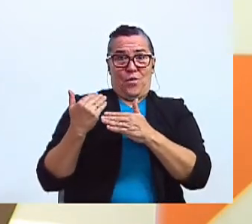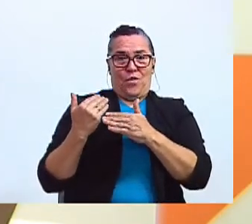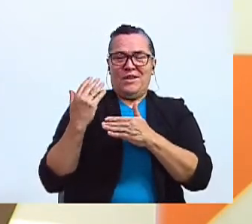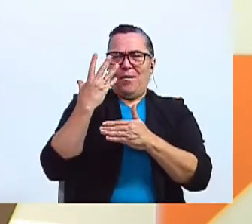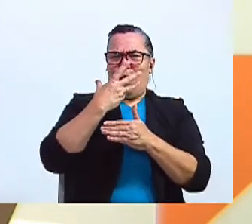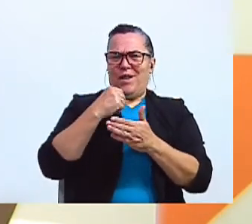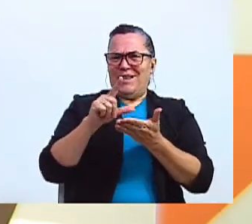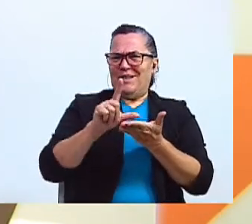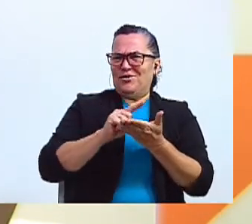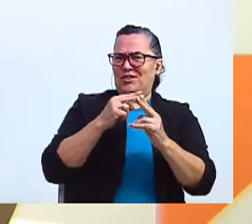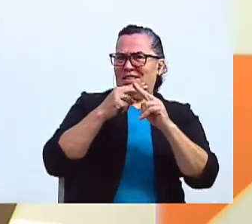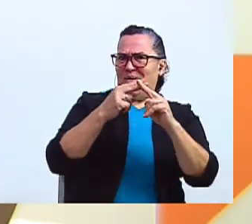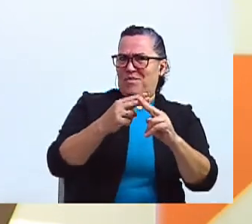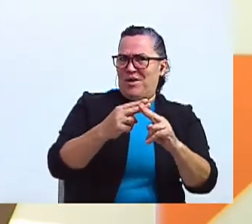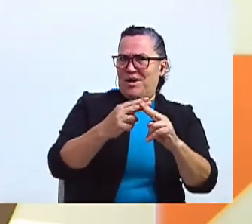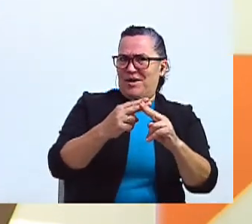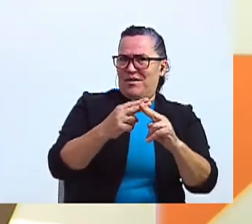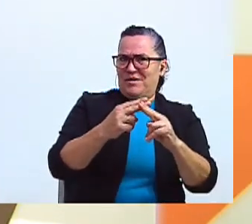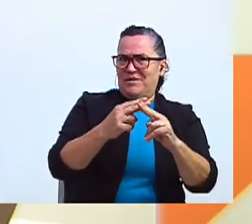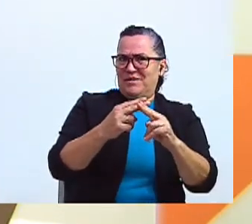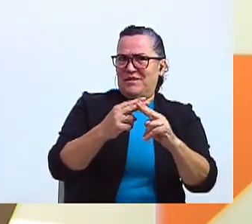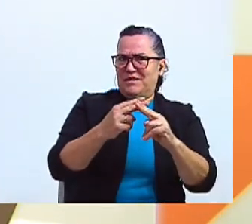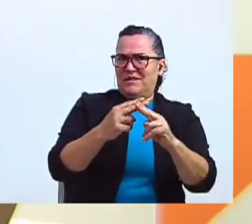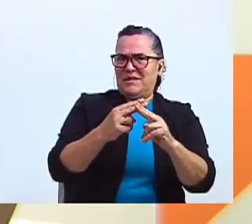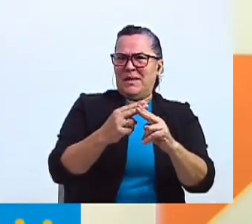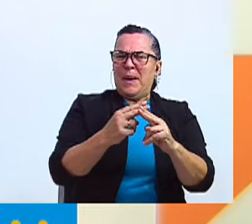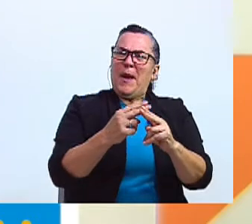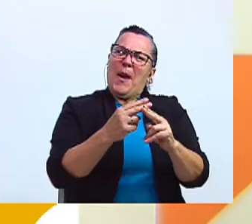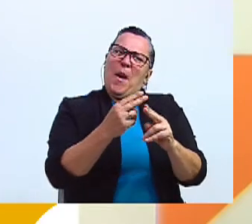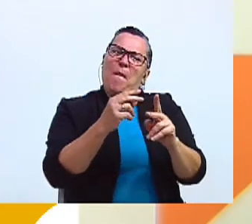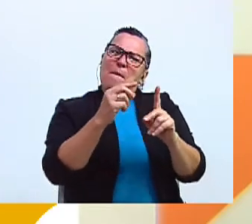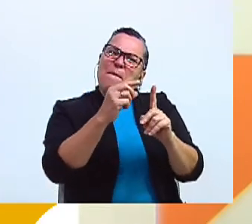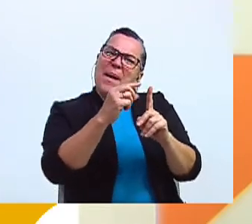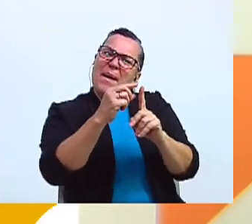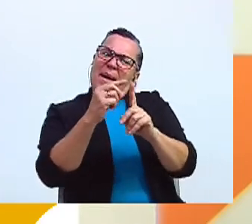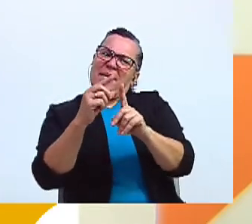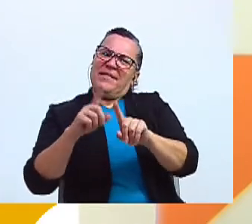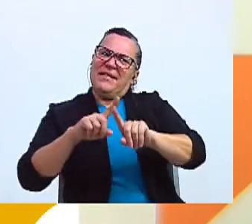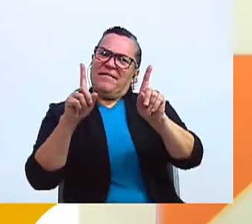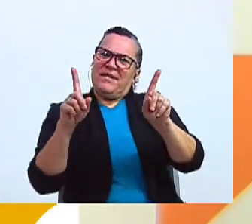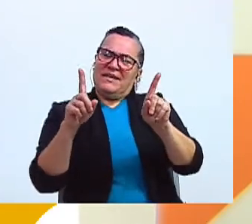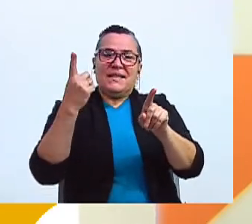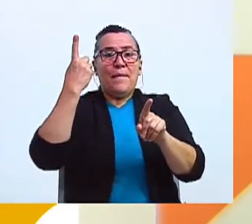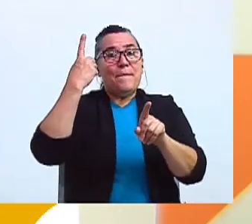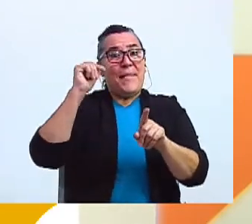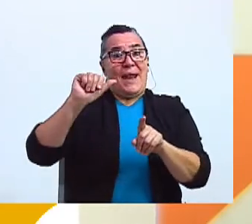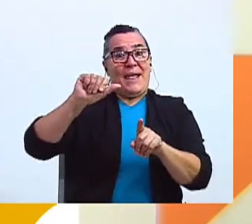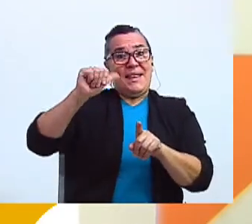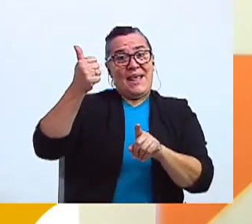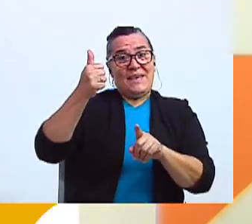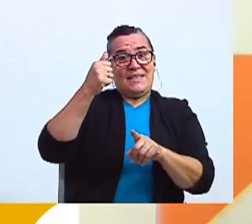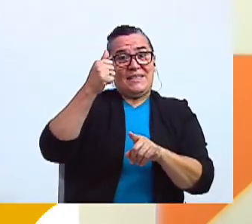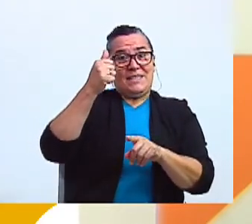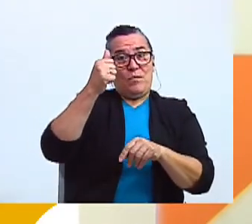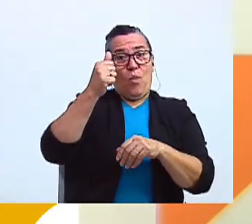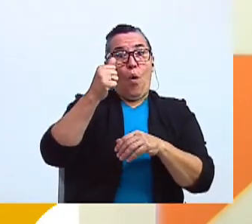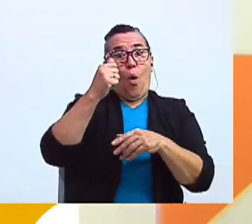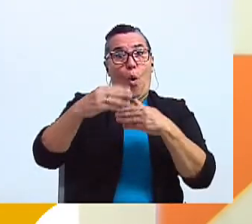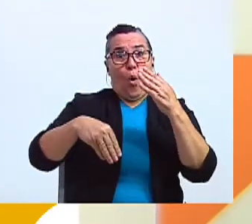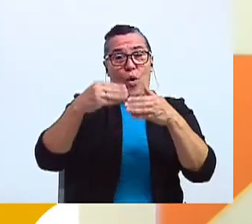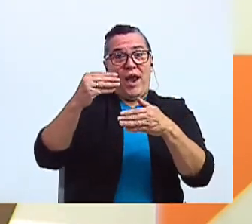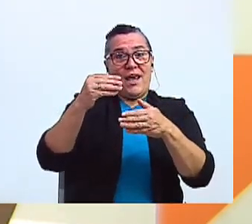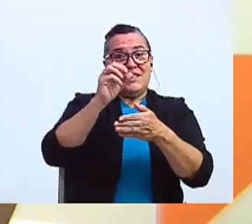lesson called Word of Differences. It is for 10th grade. So I hope